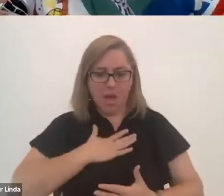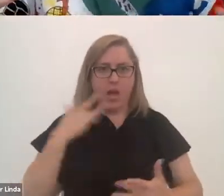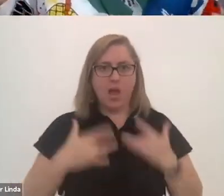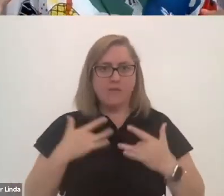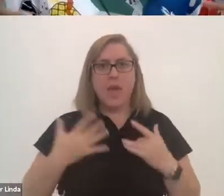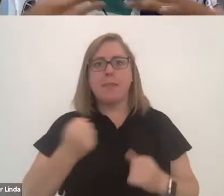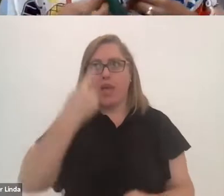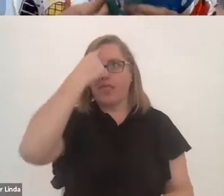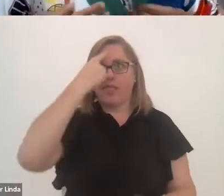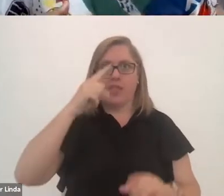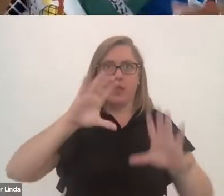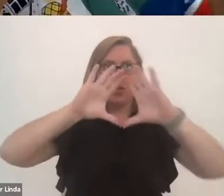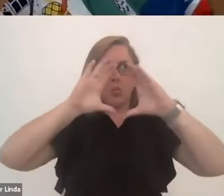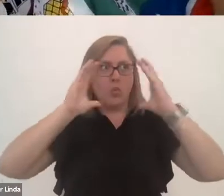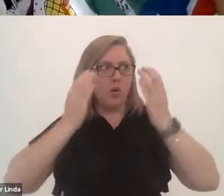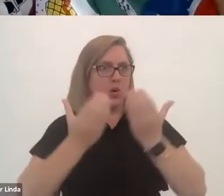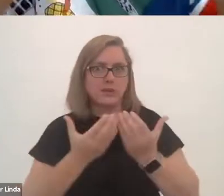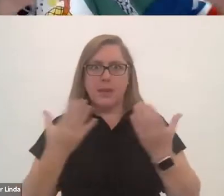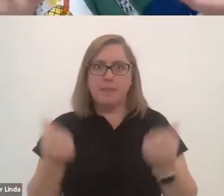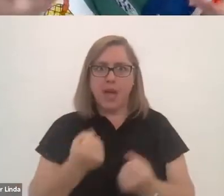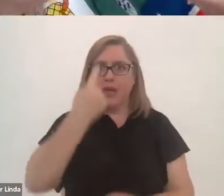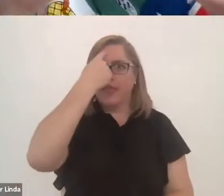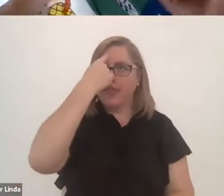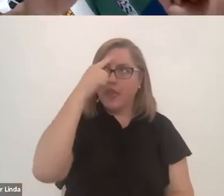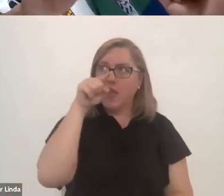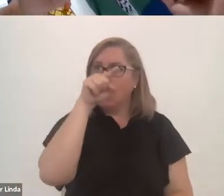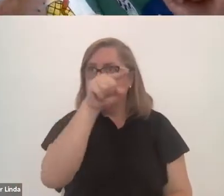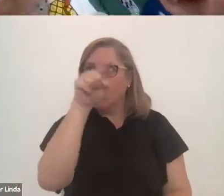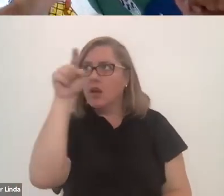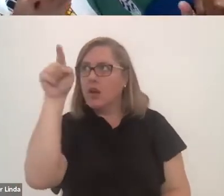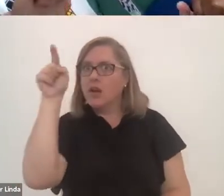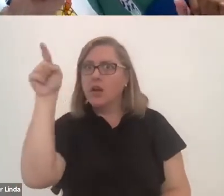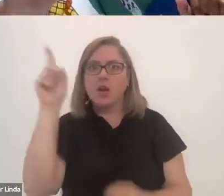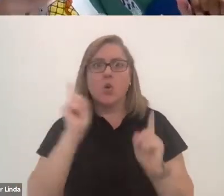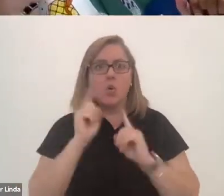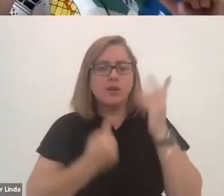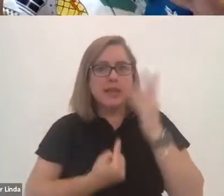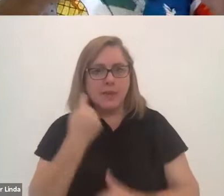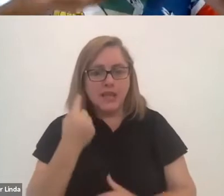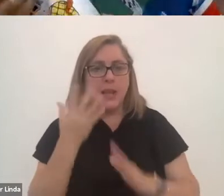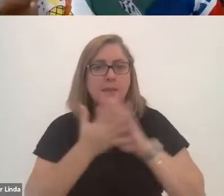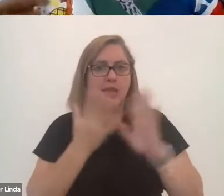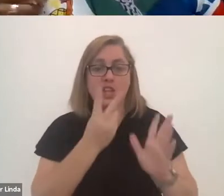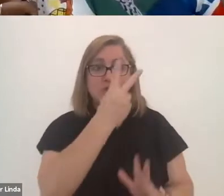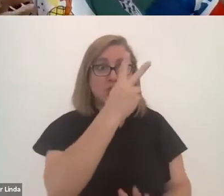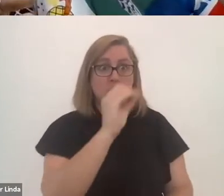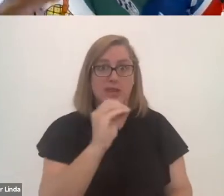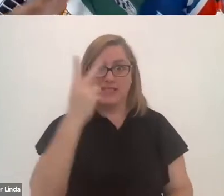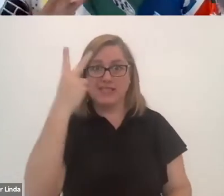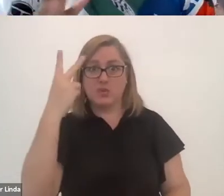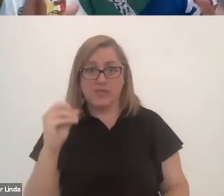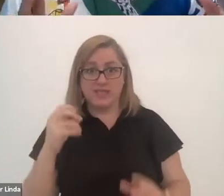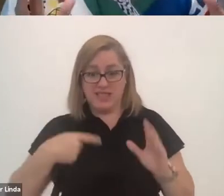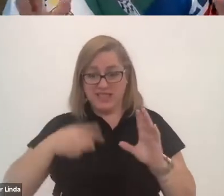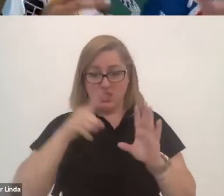collective. 2020 has been one of those years where I think we've all had to kind of hit the pause button and reevaluate what's important